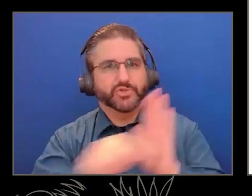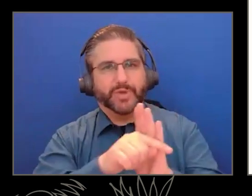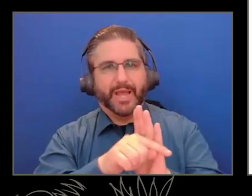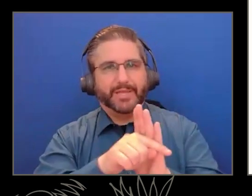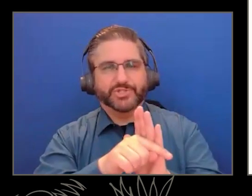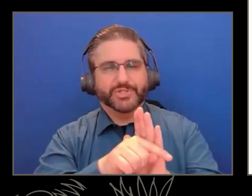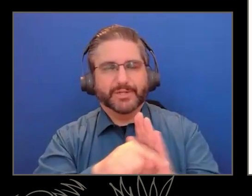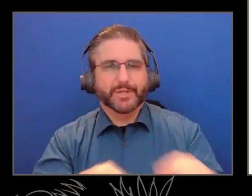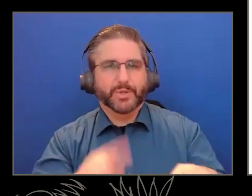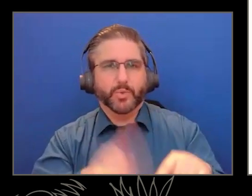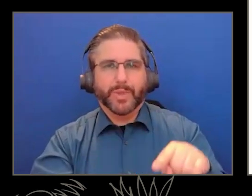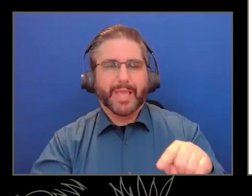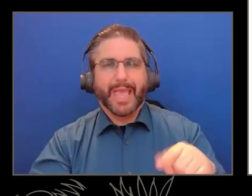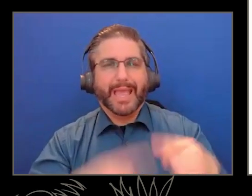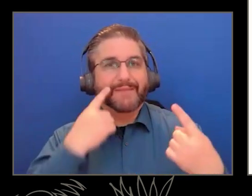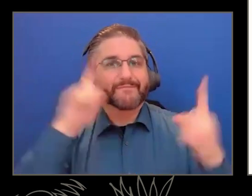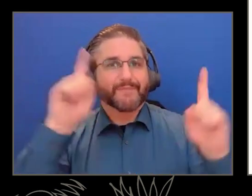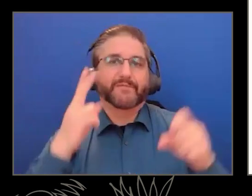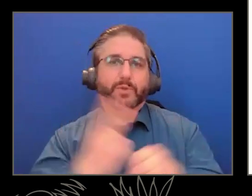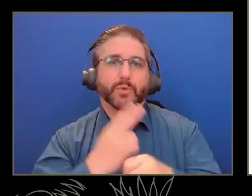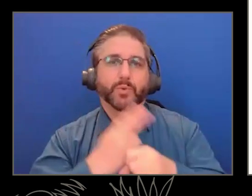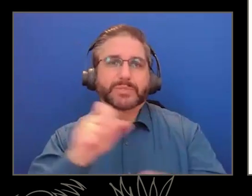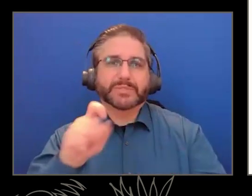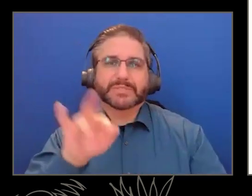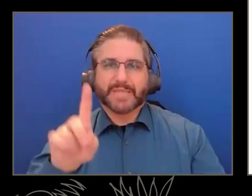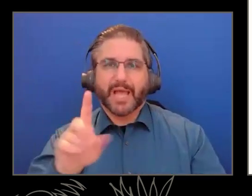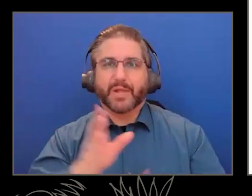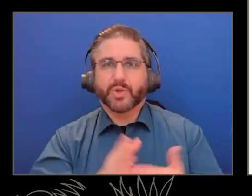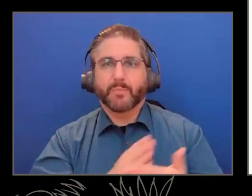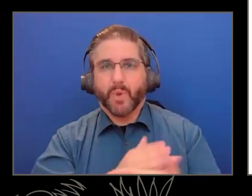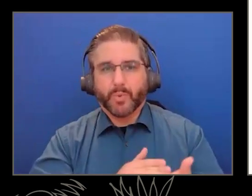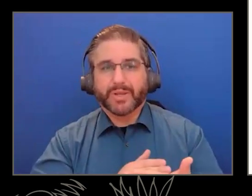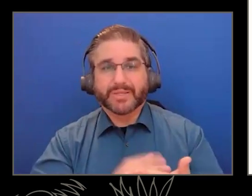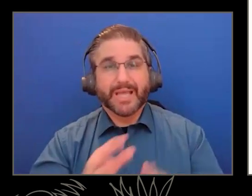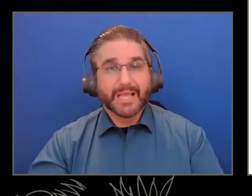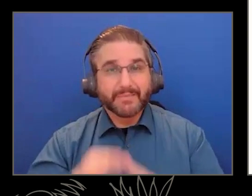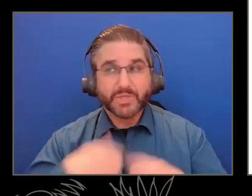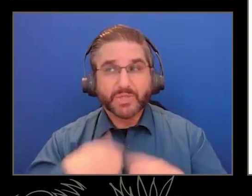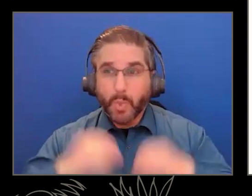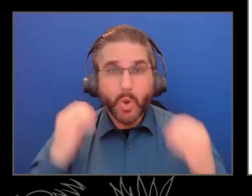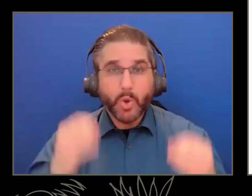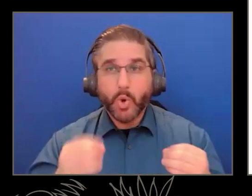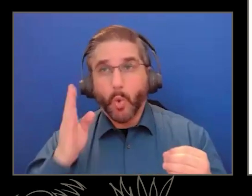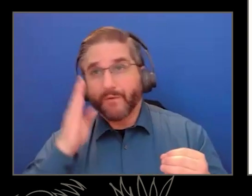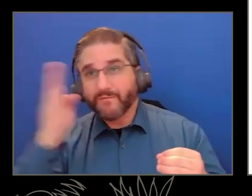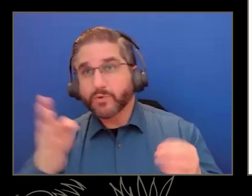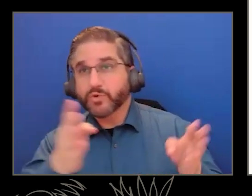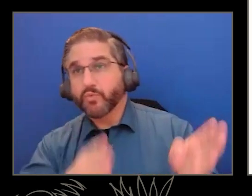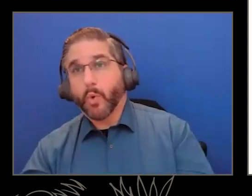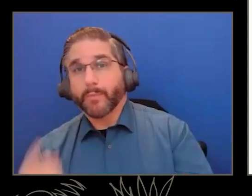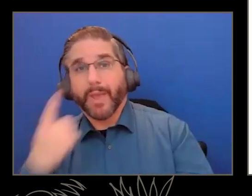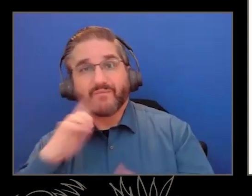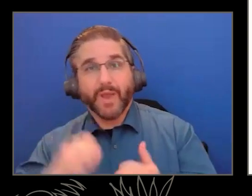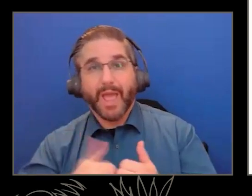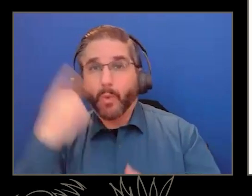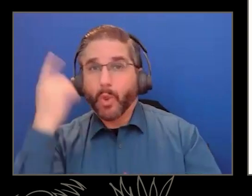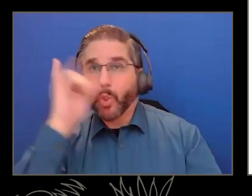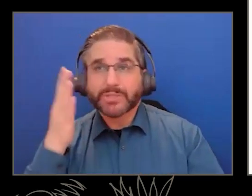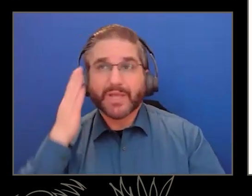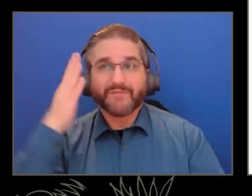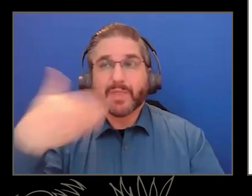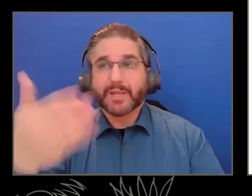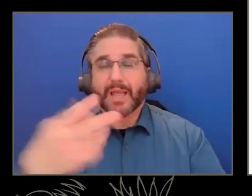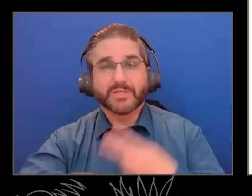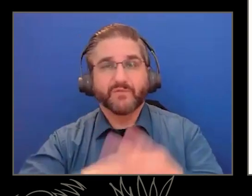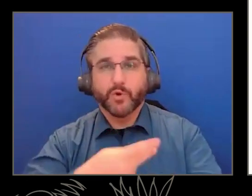able to effectively use styled components, especially with no roadmap of how that might look in later versions